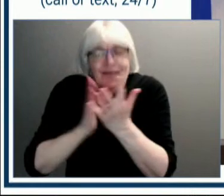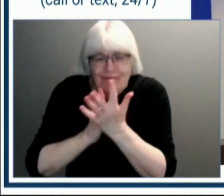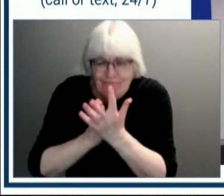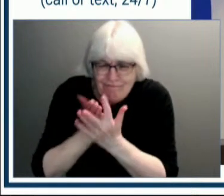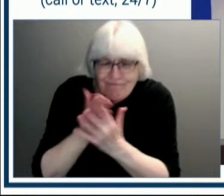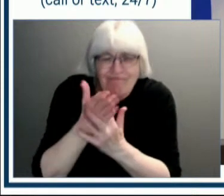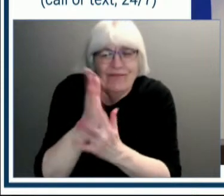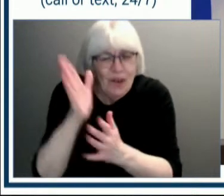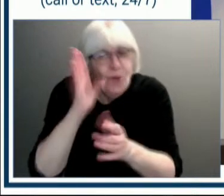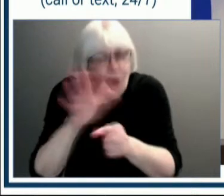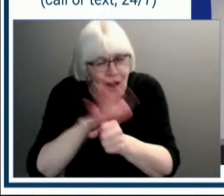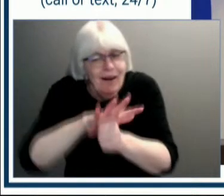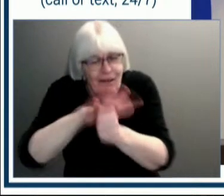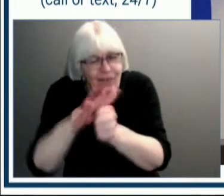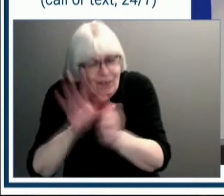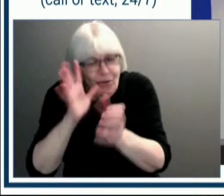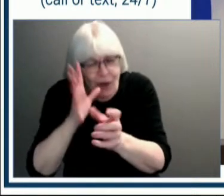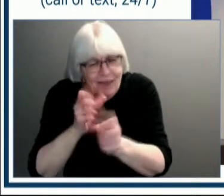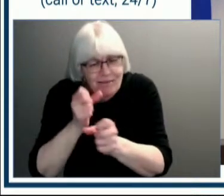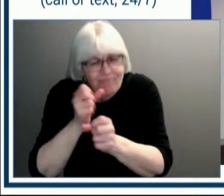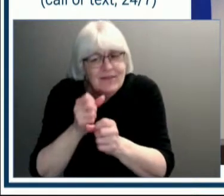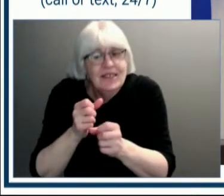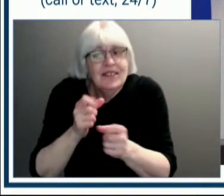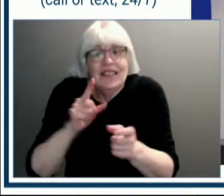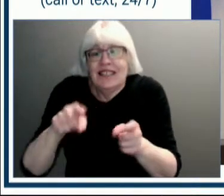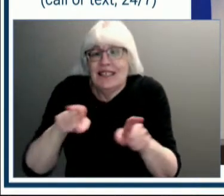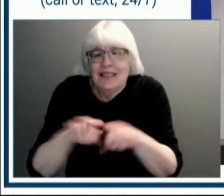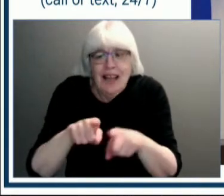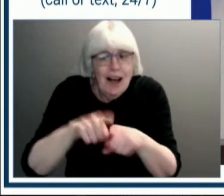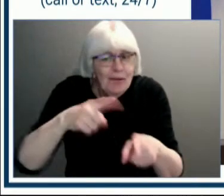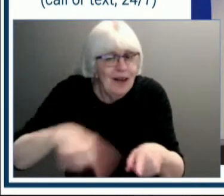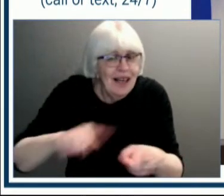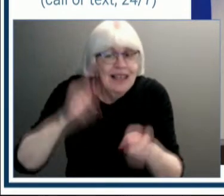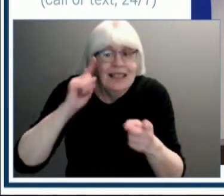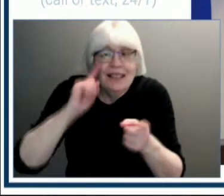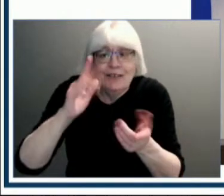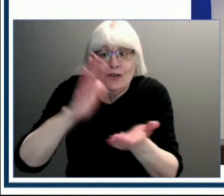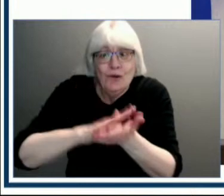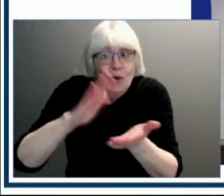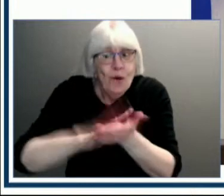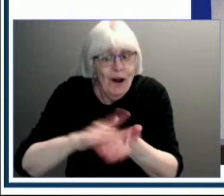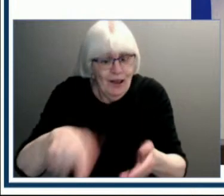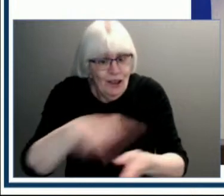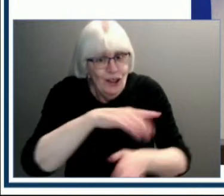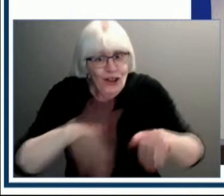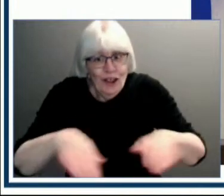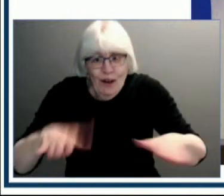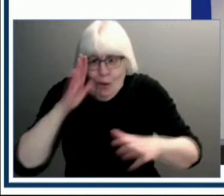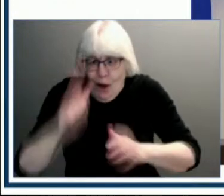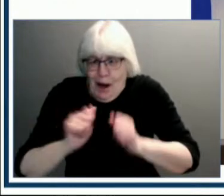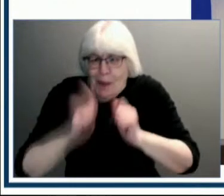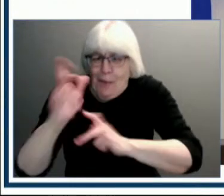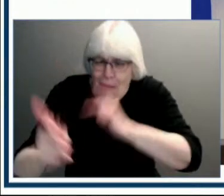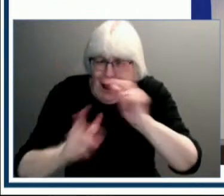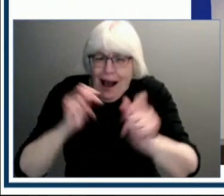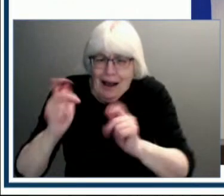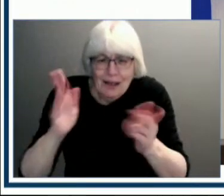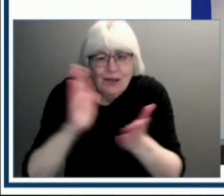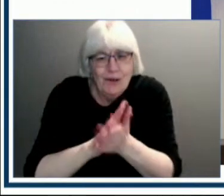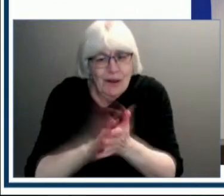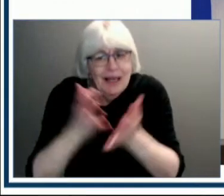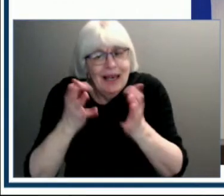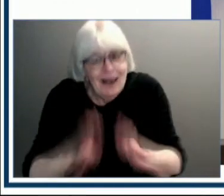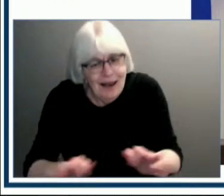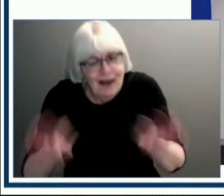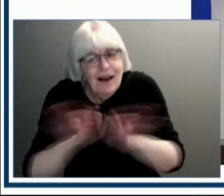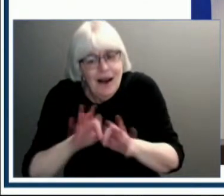school. So we're adapting and making the changes that we feel are necessary to keep Nova Scotians safe, and we'll do what we can to support